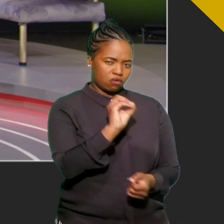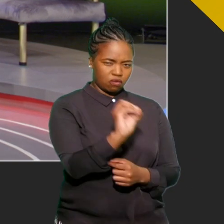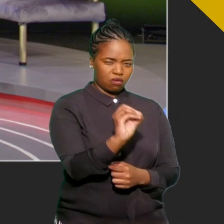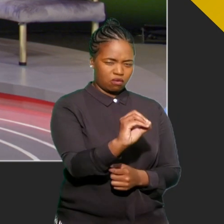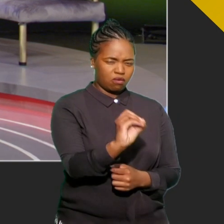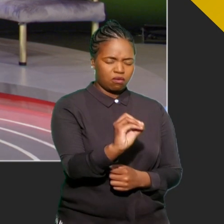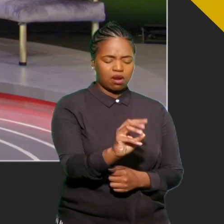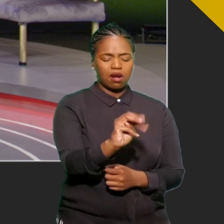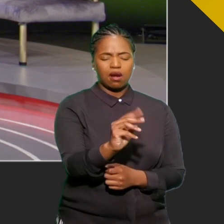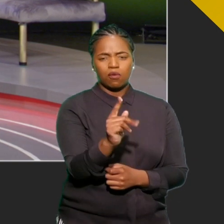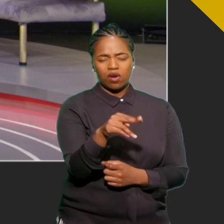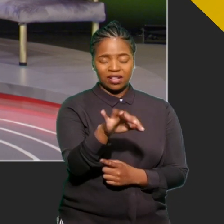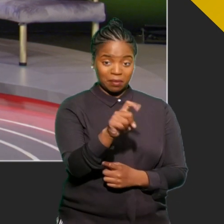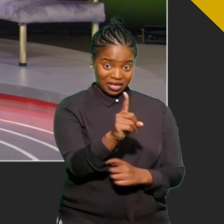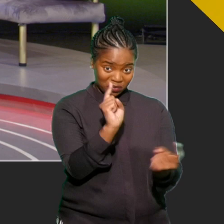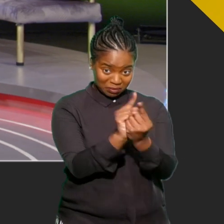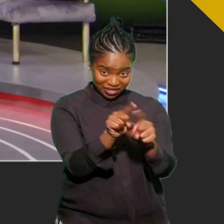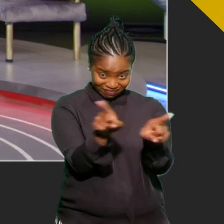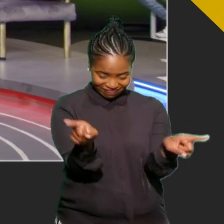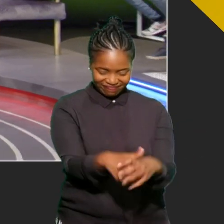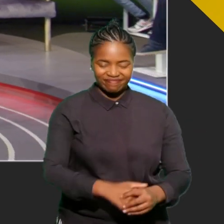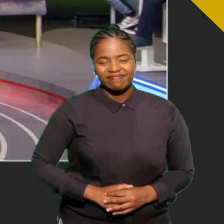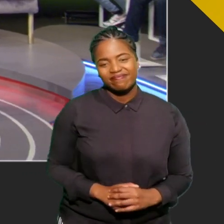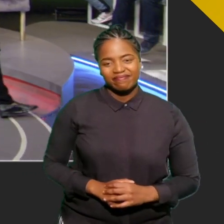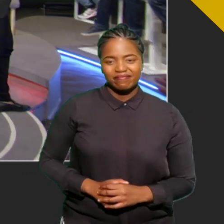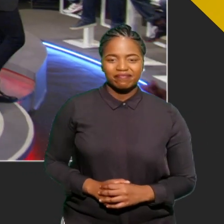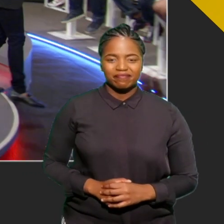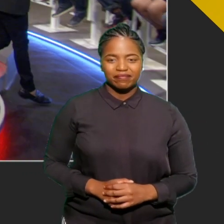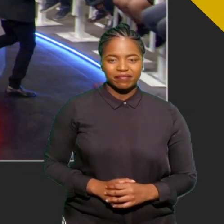What do they go through? But for now, let's meet our studio guest.